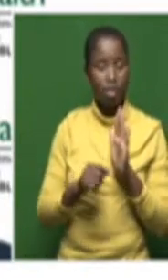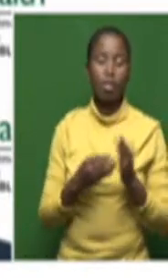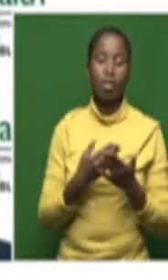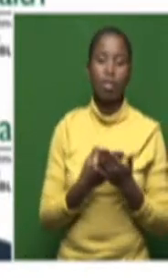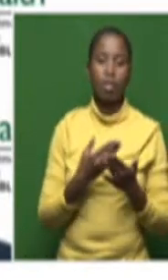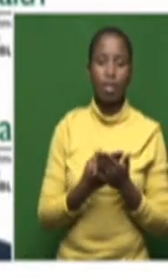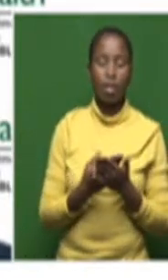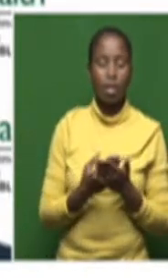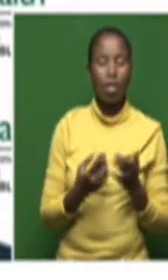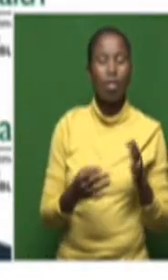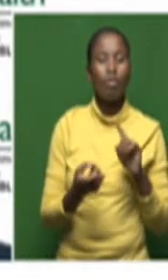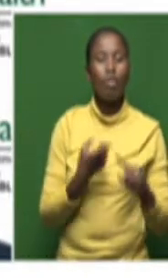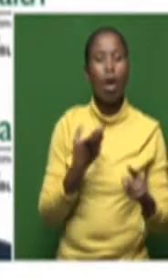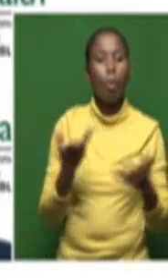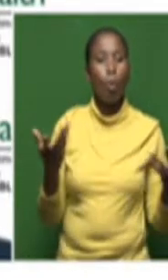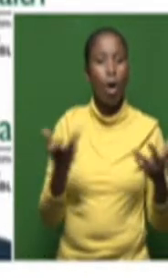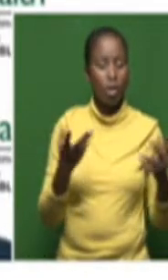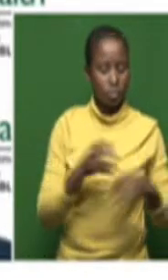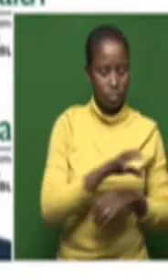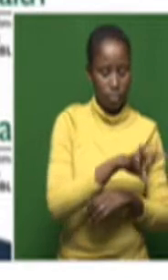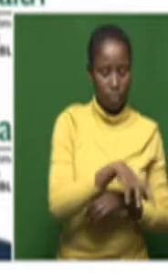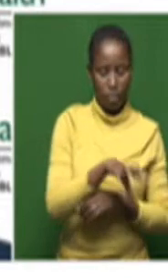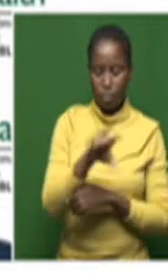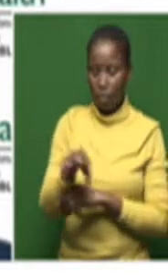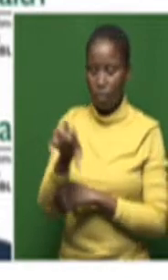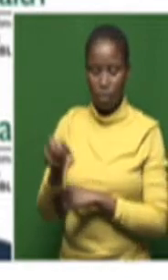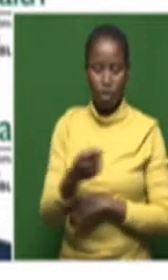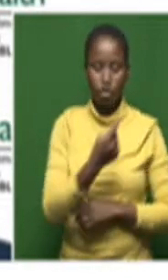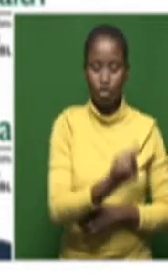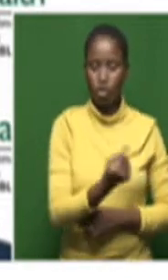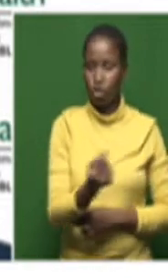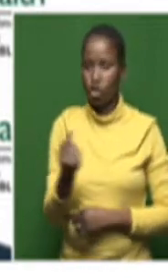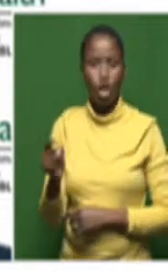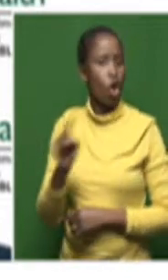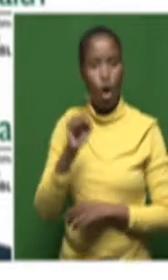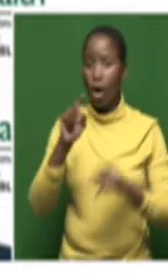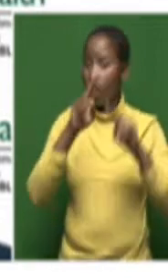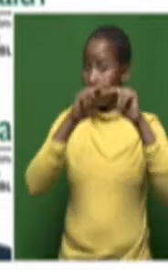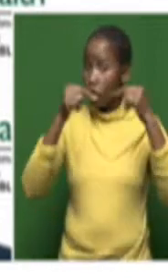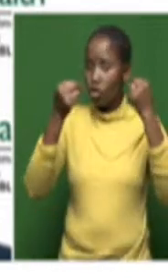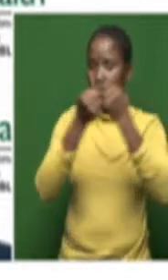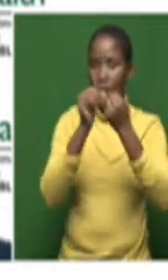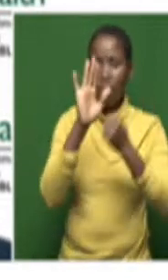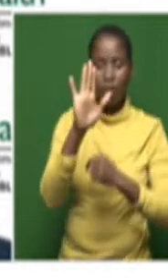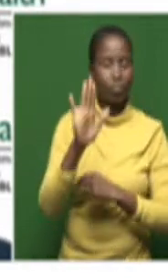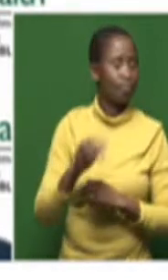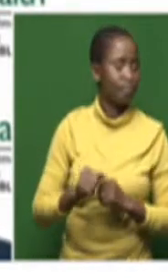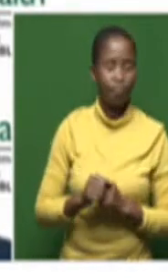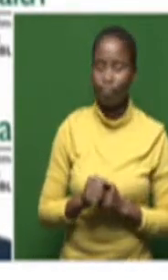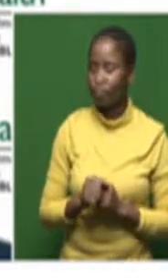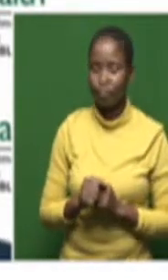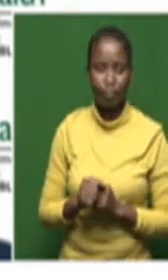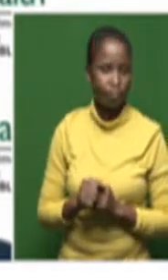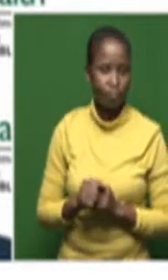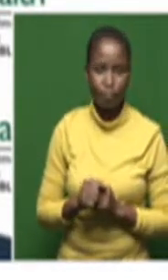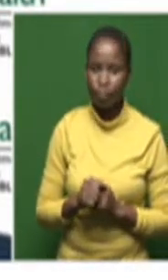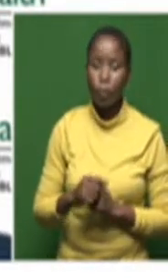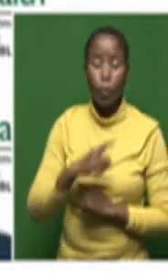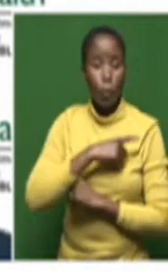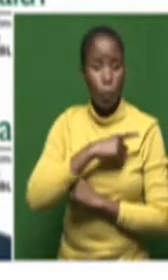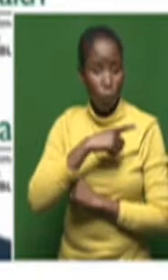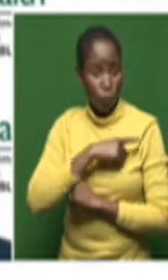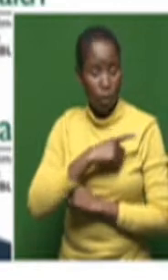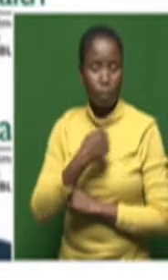individual provinces, not only in terms of the national graph, the national curve. As we always say, the main aim